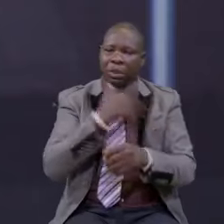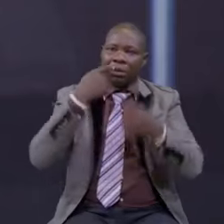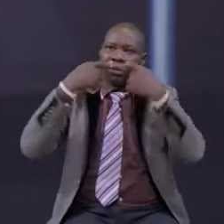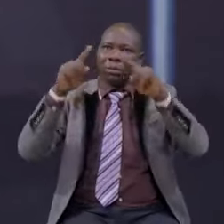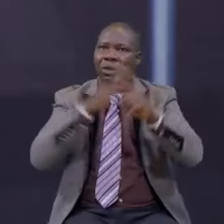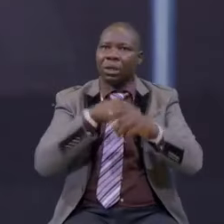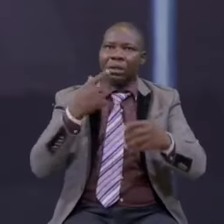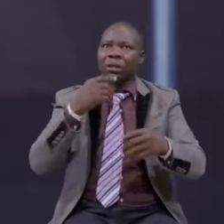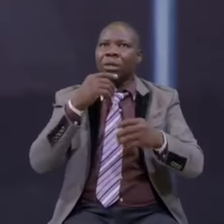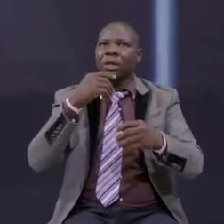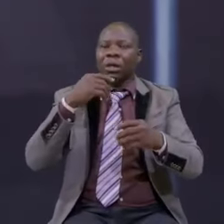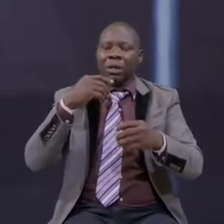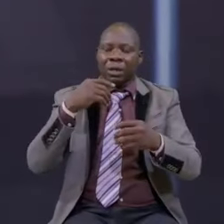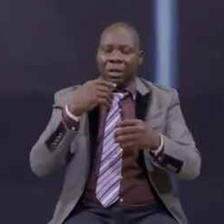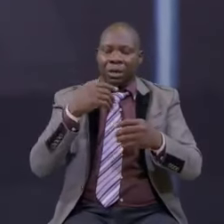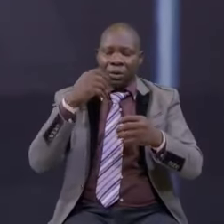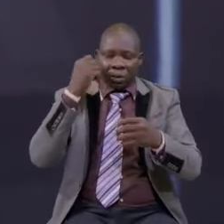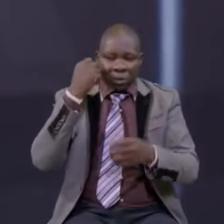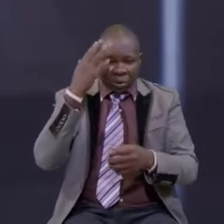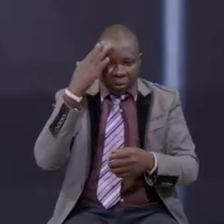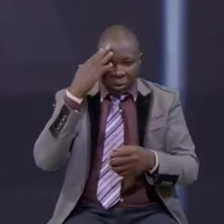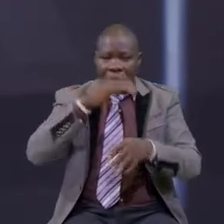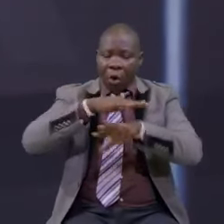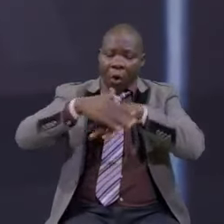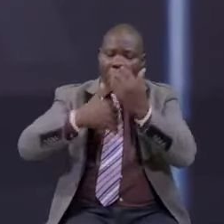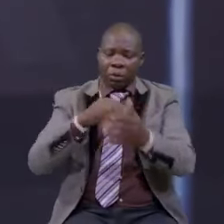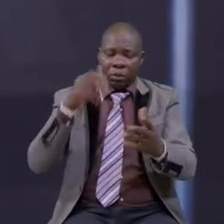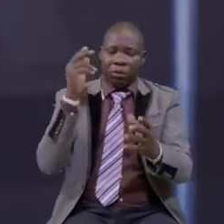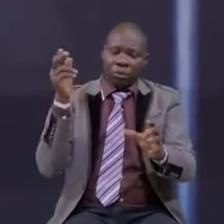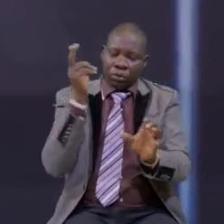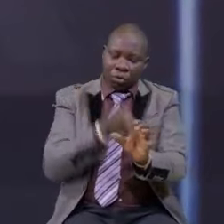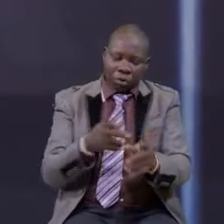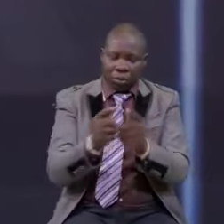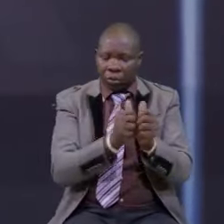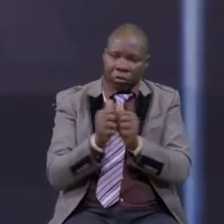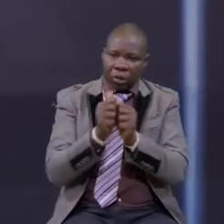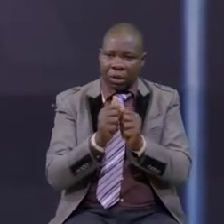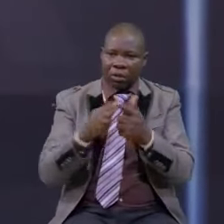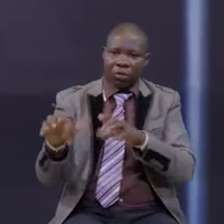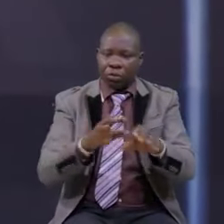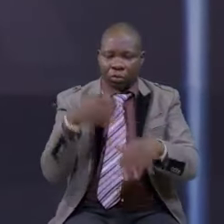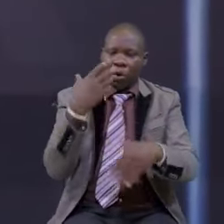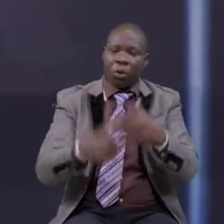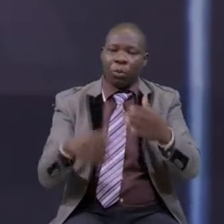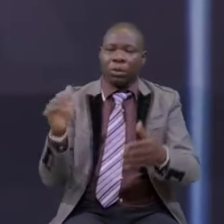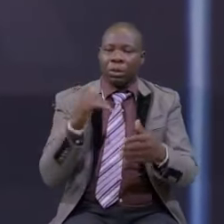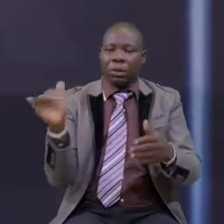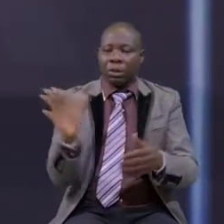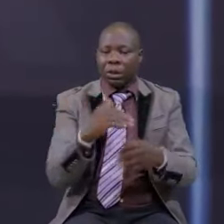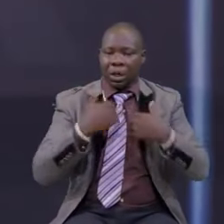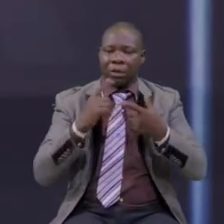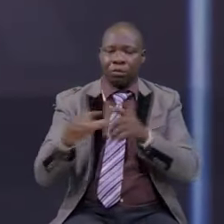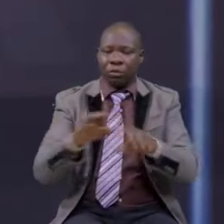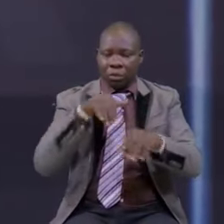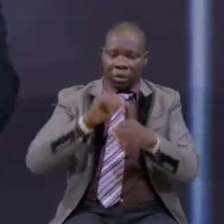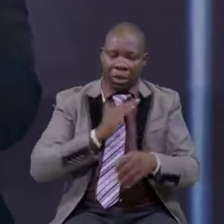and the precepts, everything, they'll join together to do what they ought to do in our